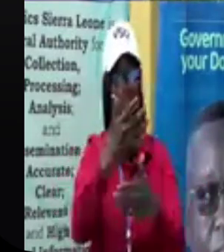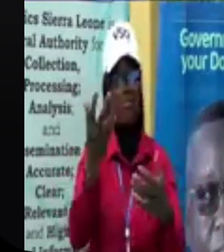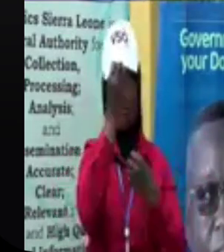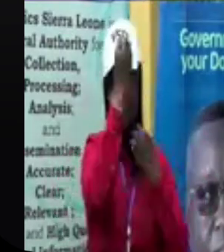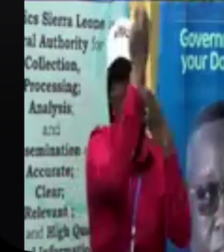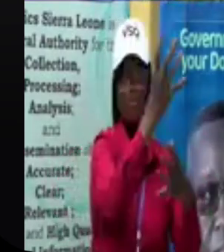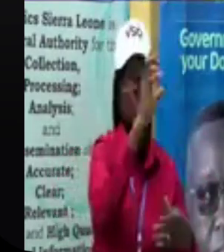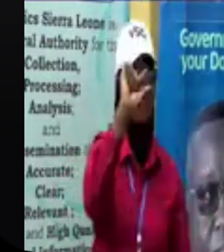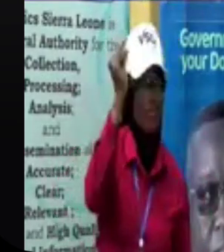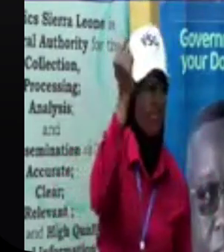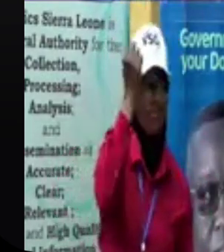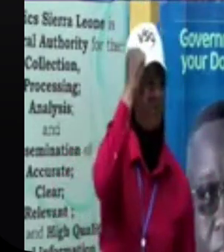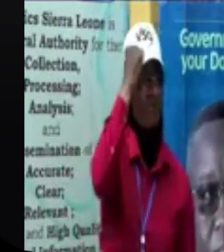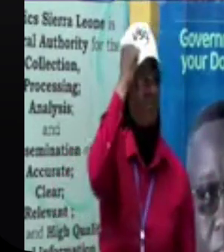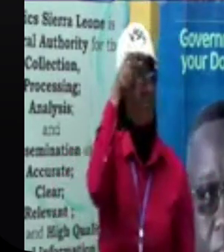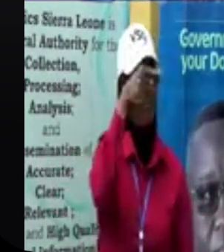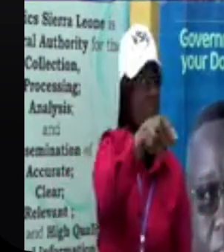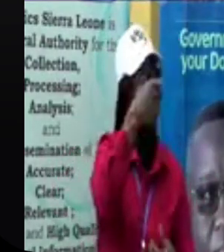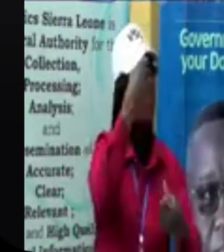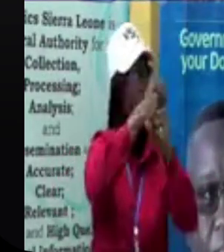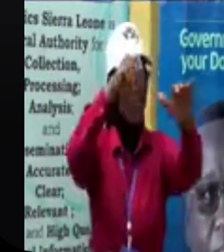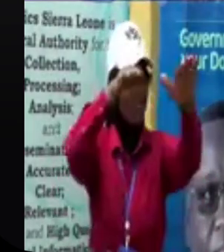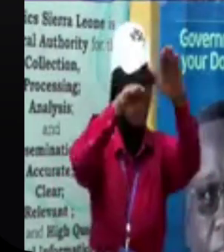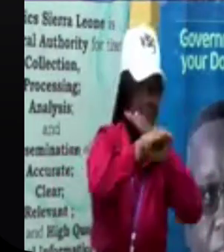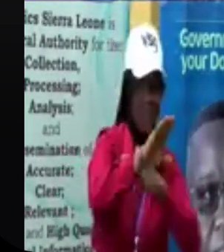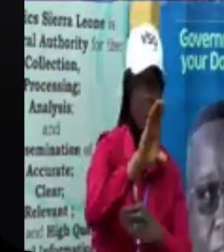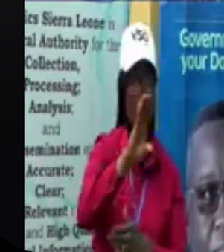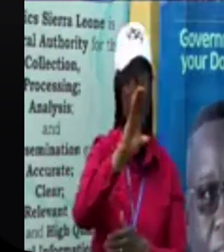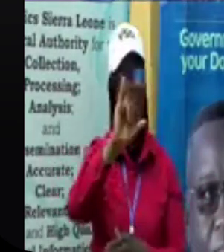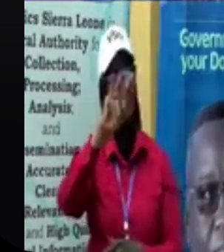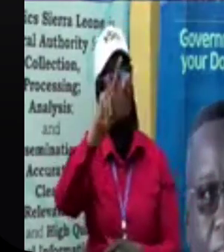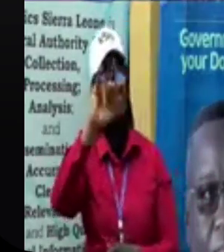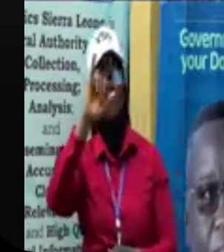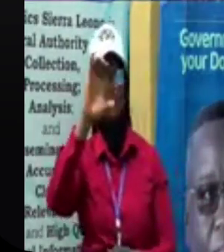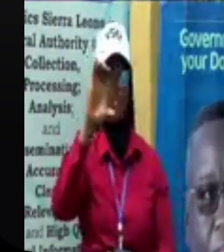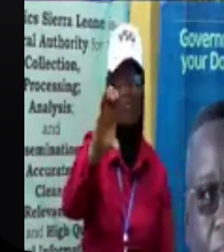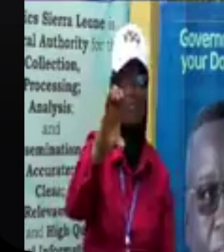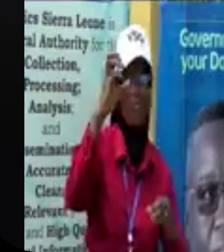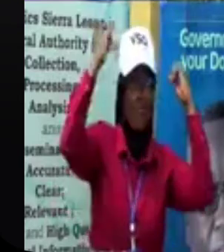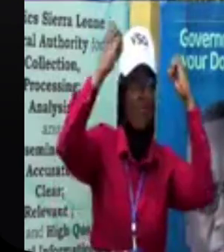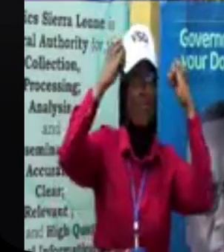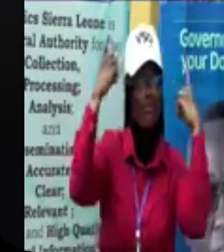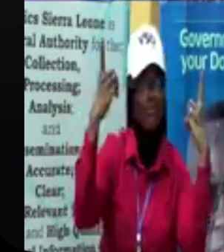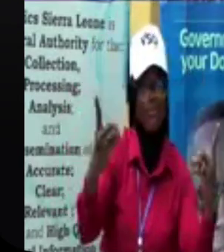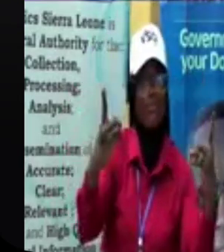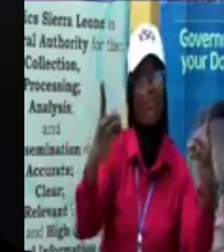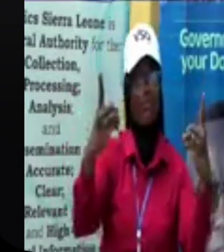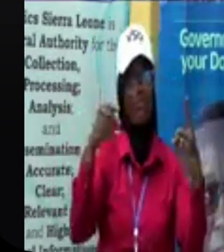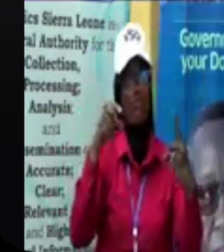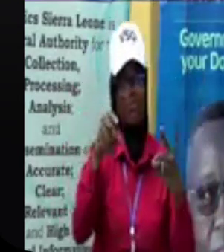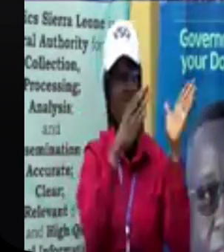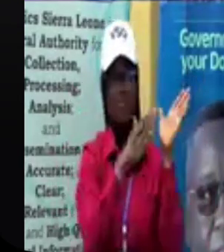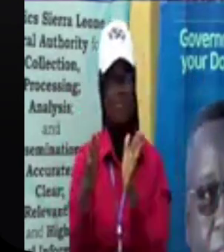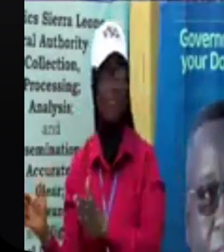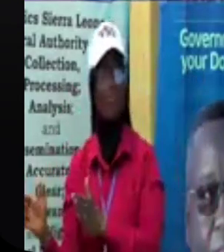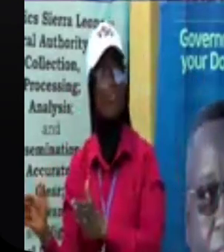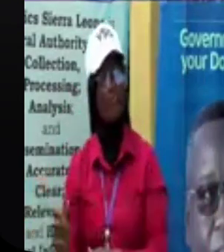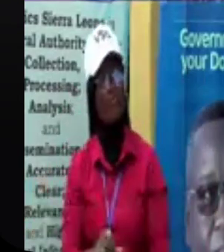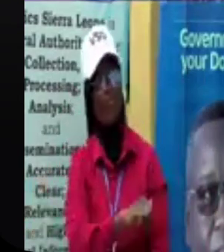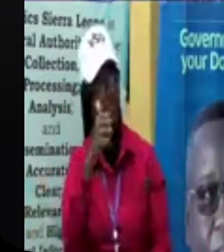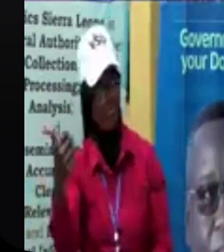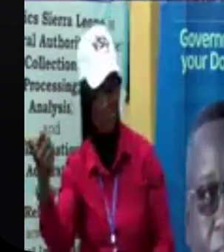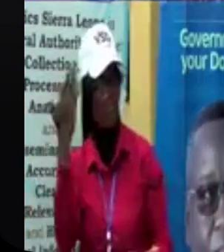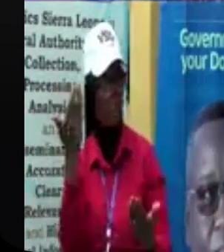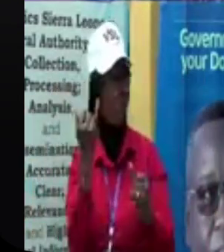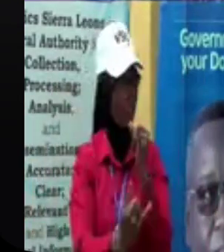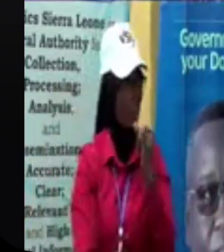government. We need to inject them inside the civic education education strategy. The other thing, perhaps